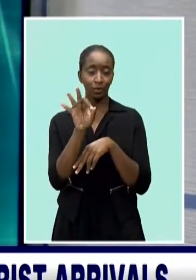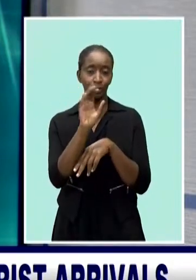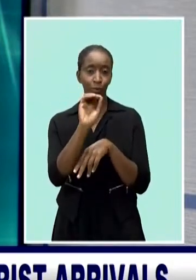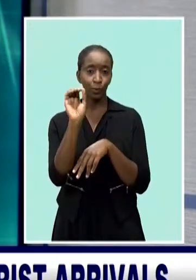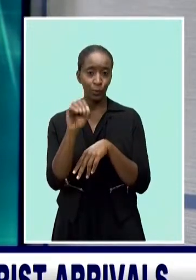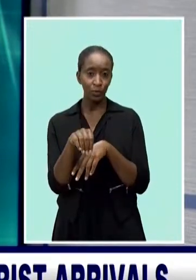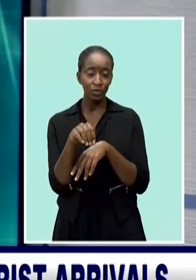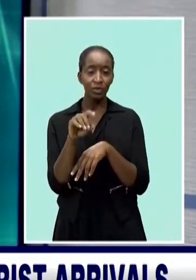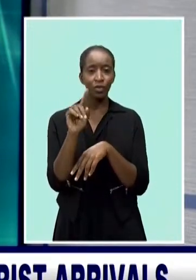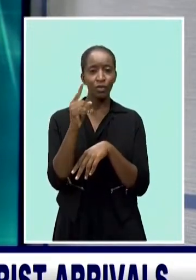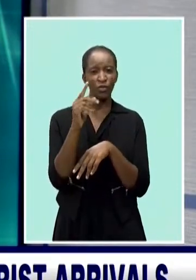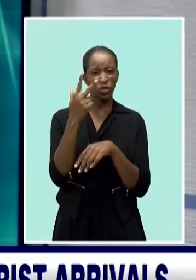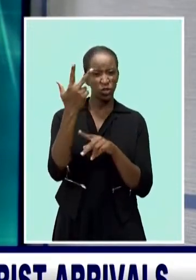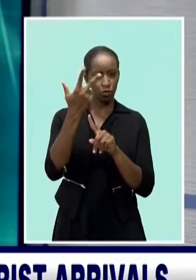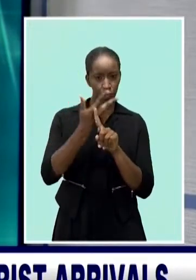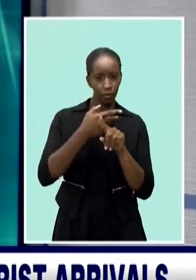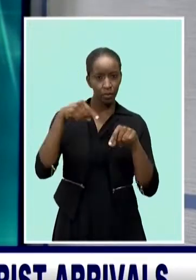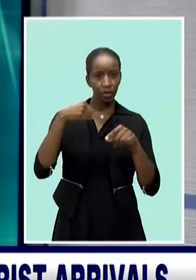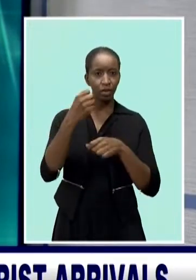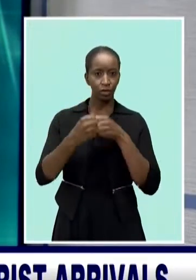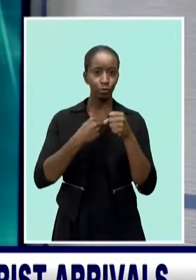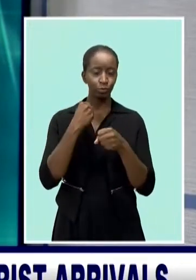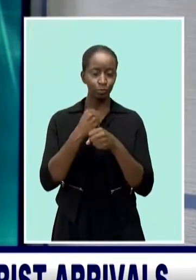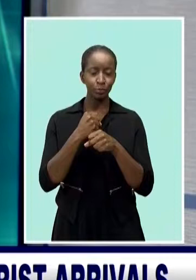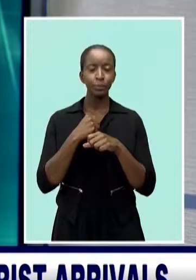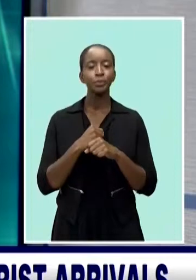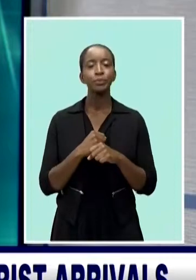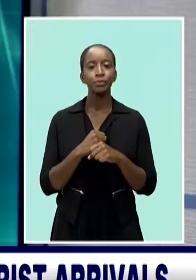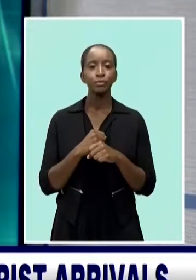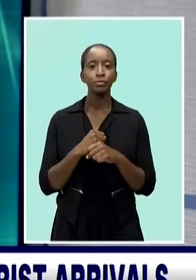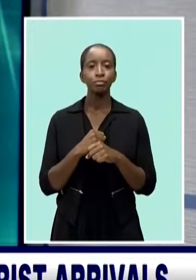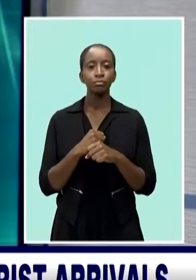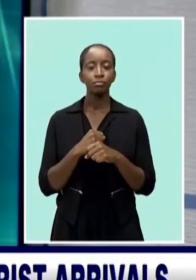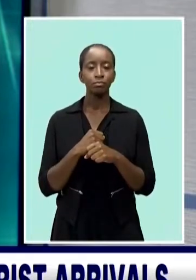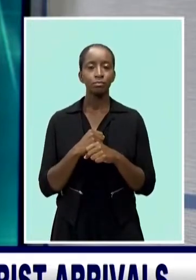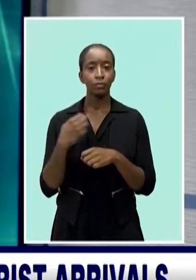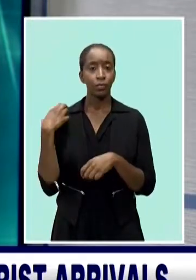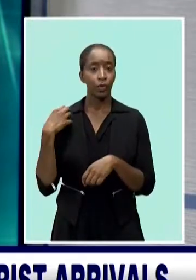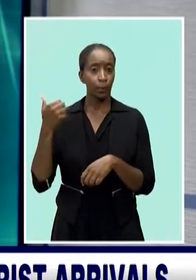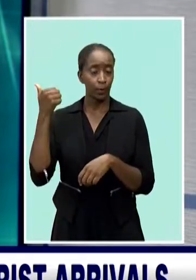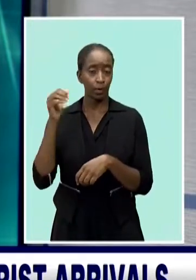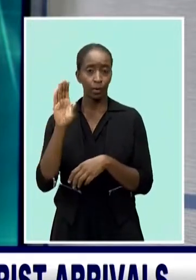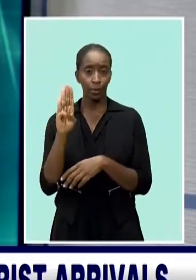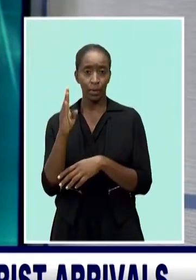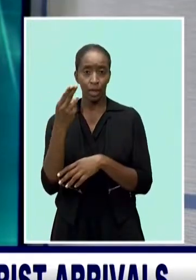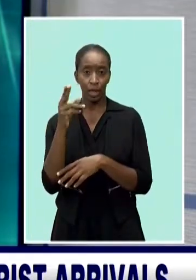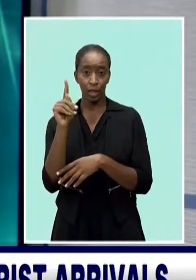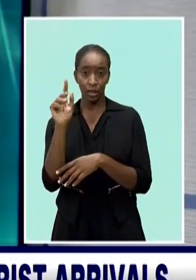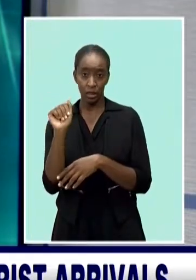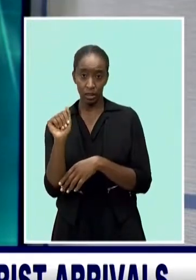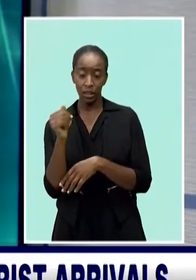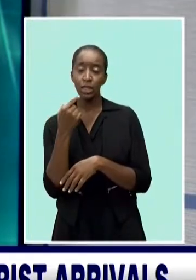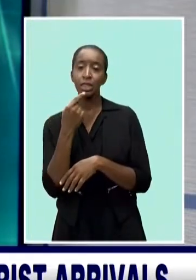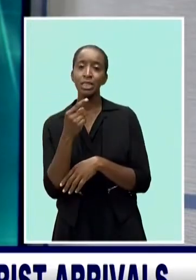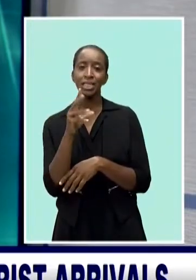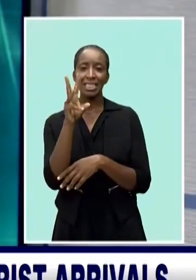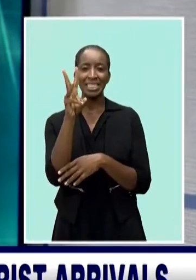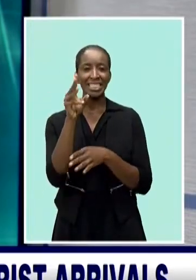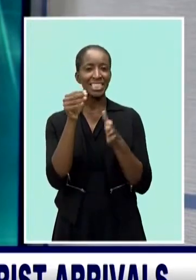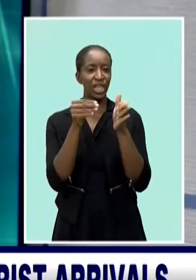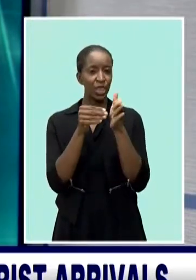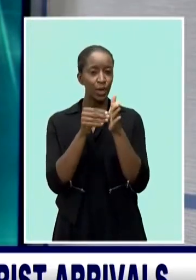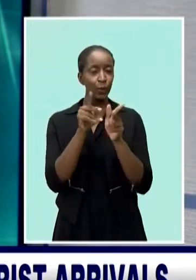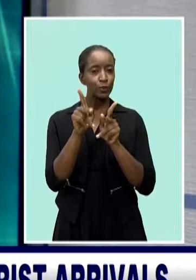year. Chairman of the Barbados Hotel and Tourism Association, Stephen Austin, says that close to 6,000 more visitors came to Barbados